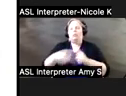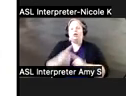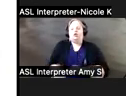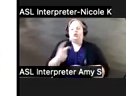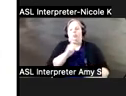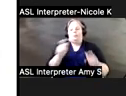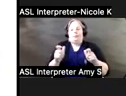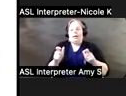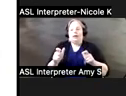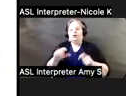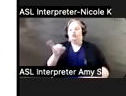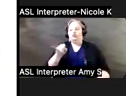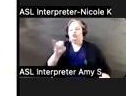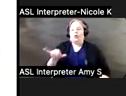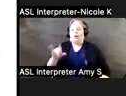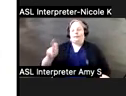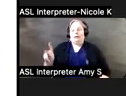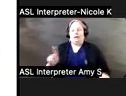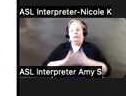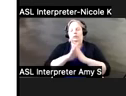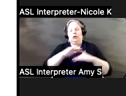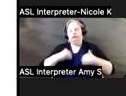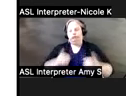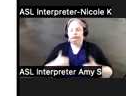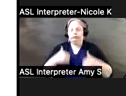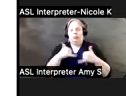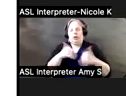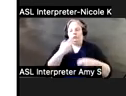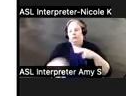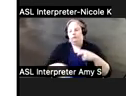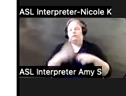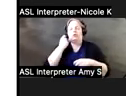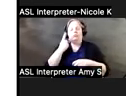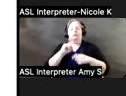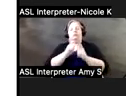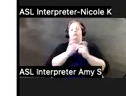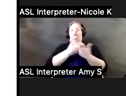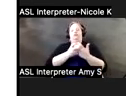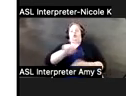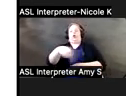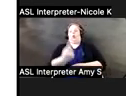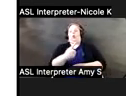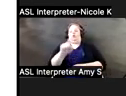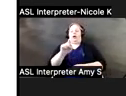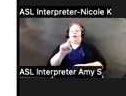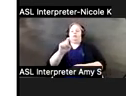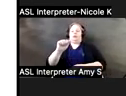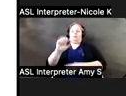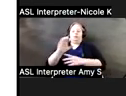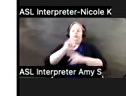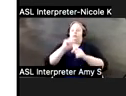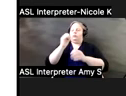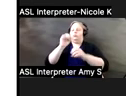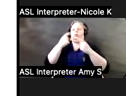joysticks. And that's going to be really fatiguing and difficult for them to play. So the Xbox Adaptive Controller alone really only works well for simpler games with